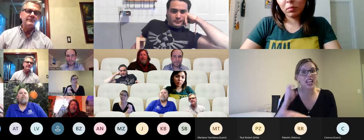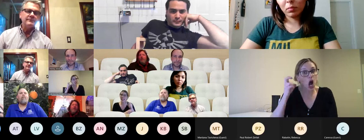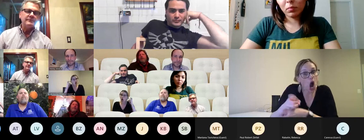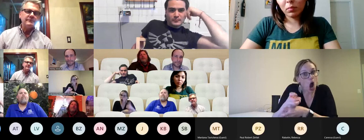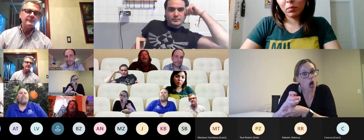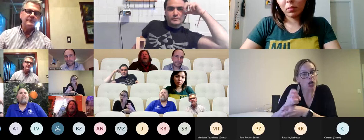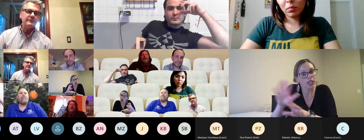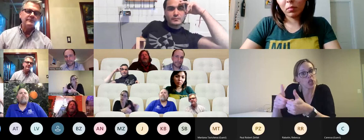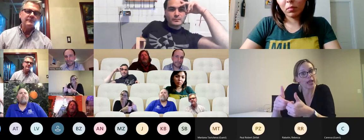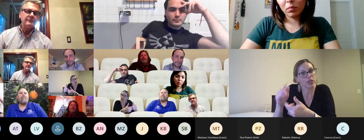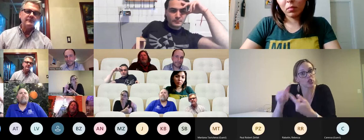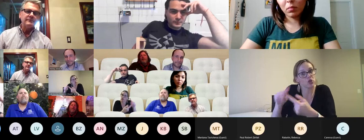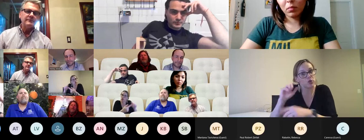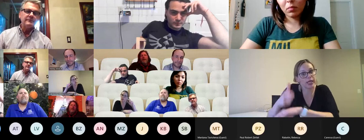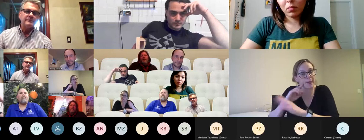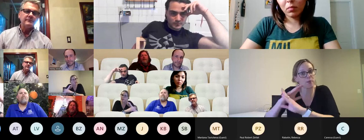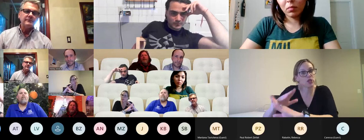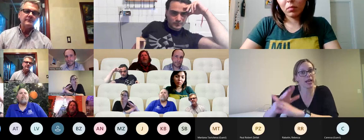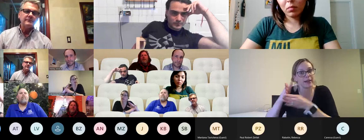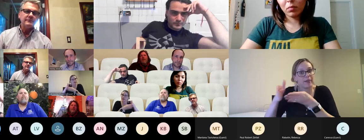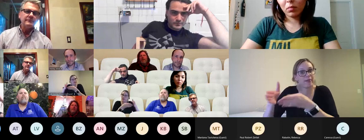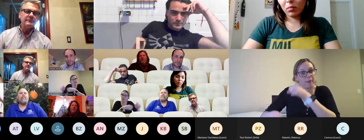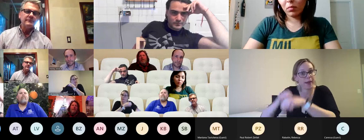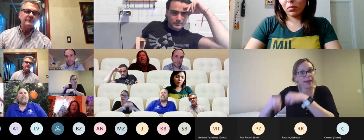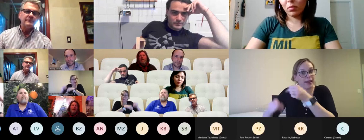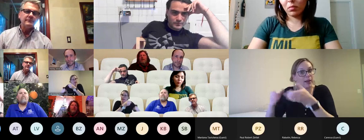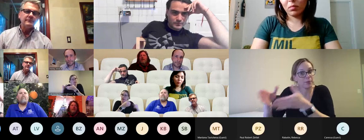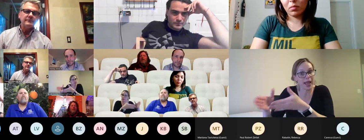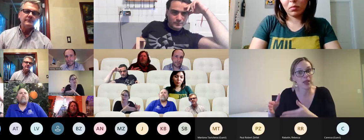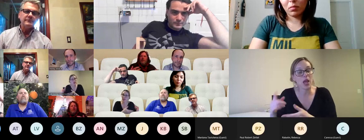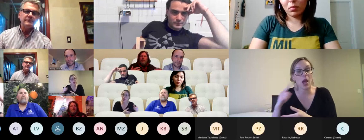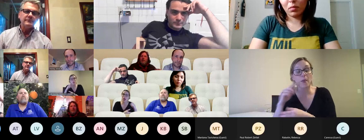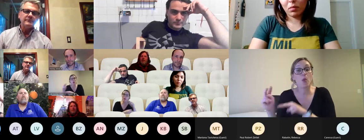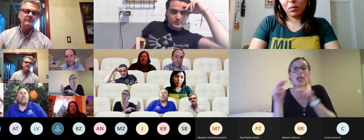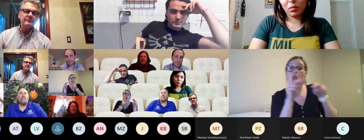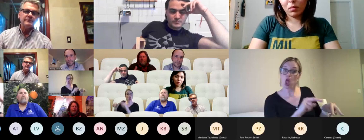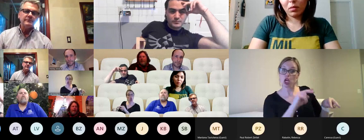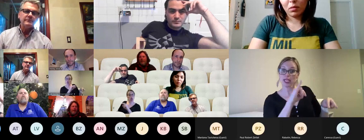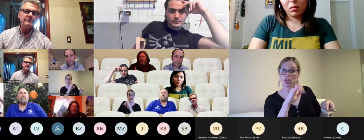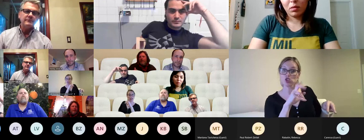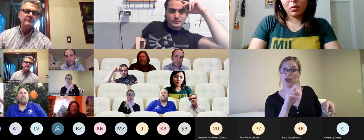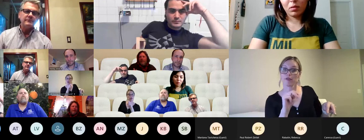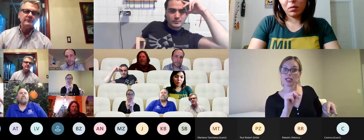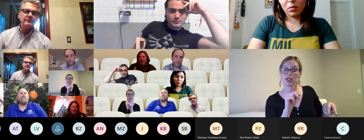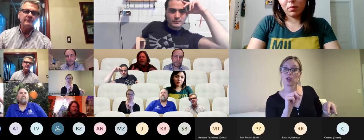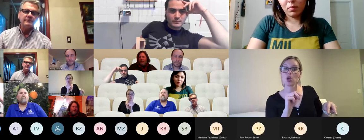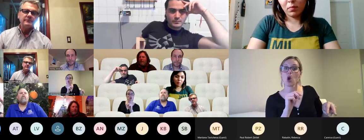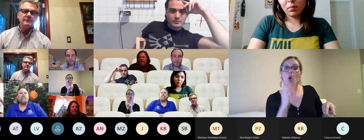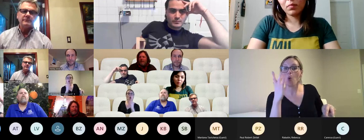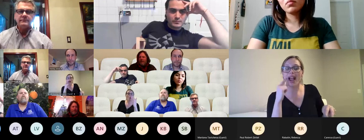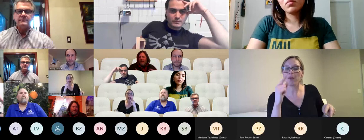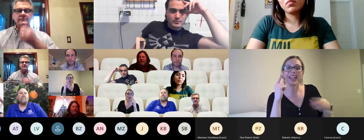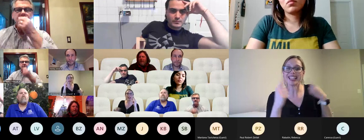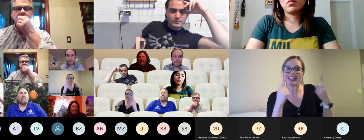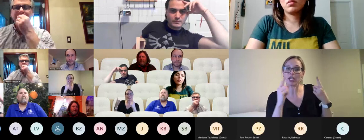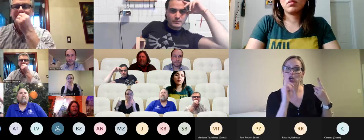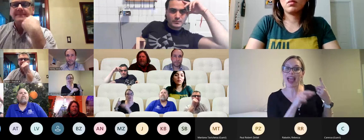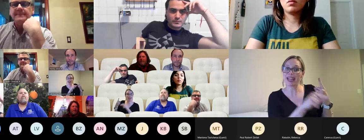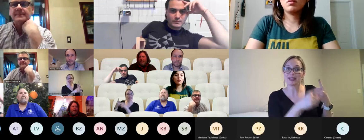I think the reason that the city looked at Jefferson is because it would be such an easier fit, because there already has